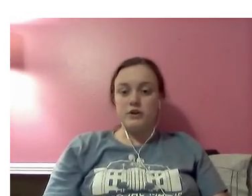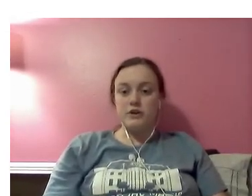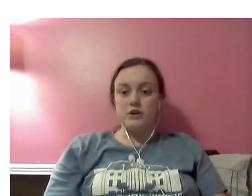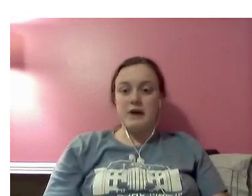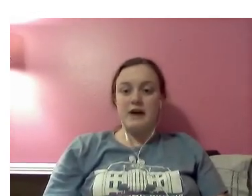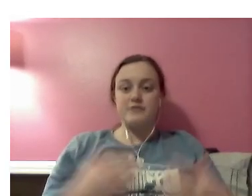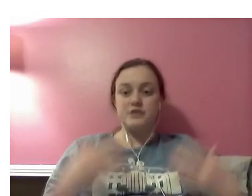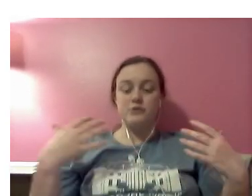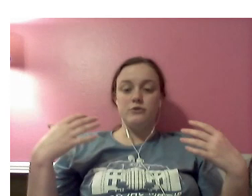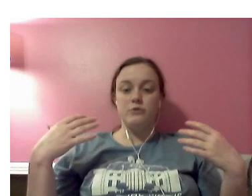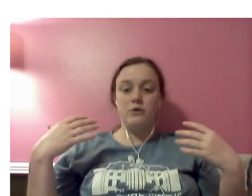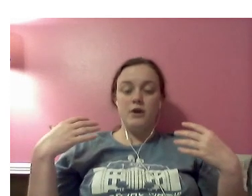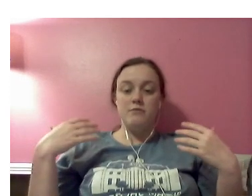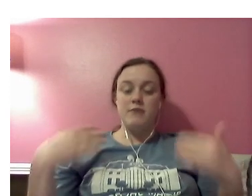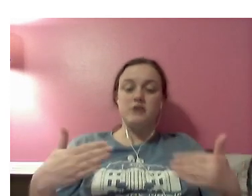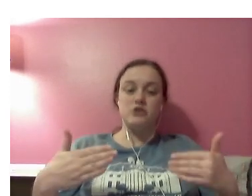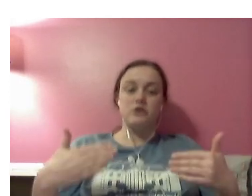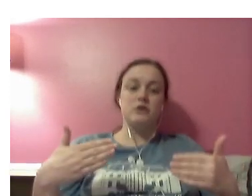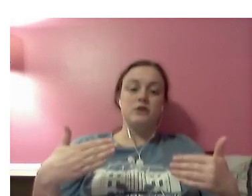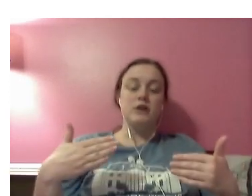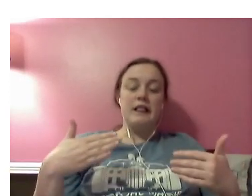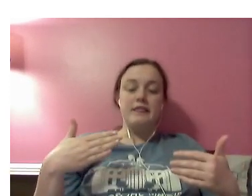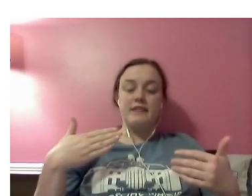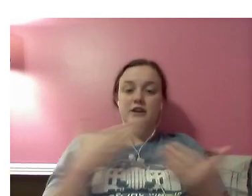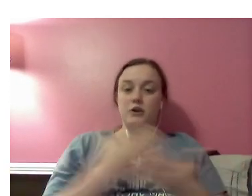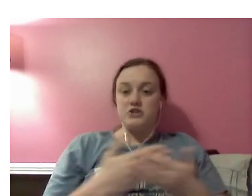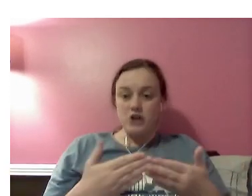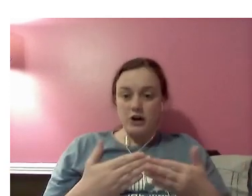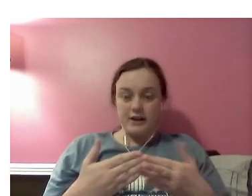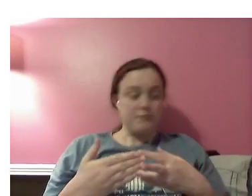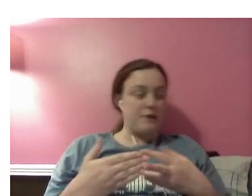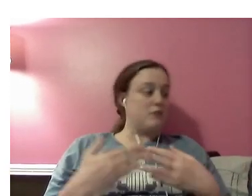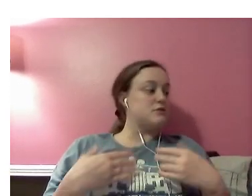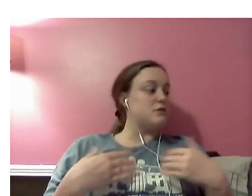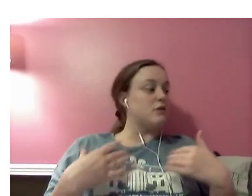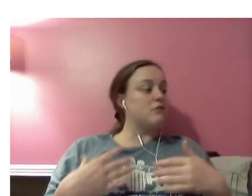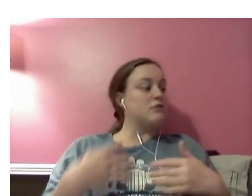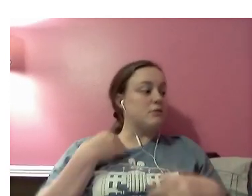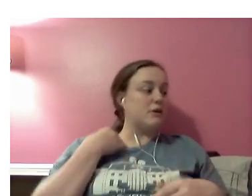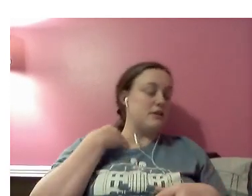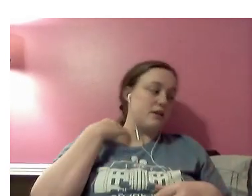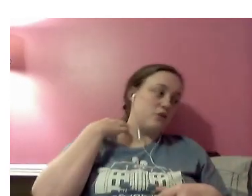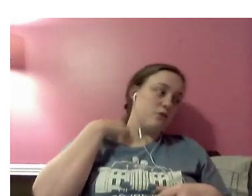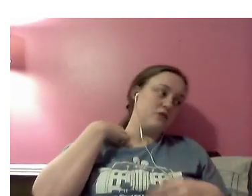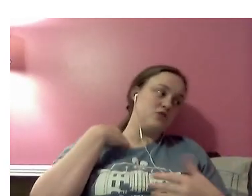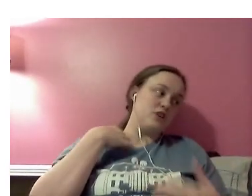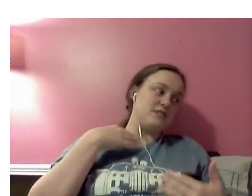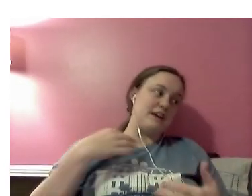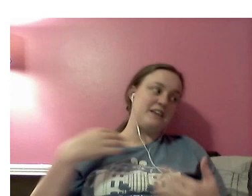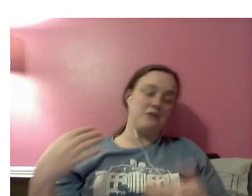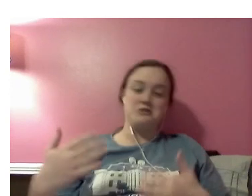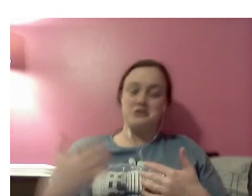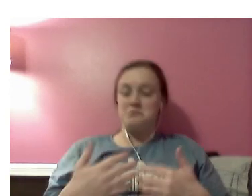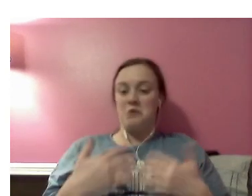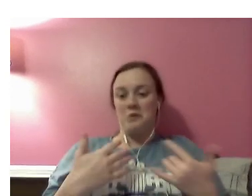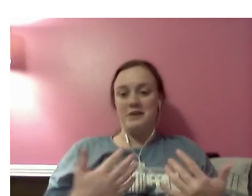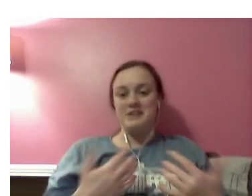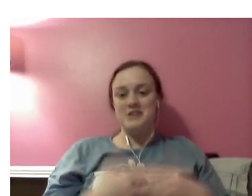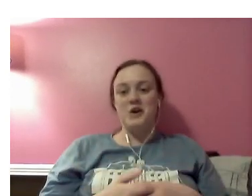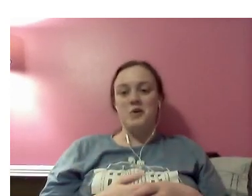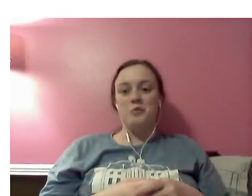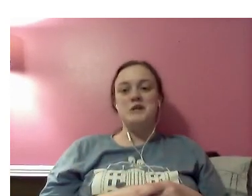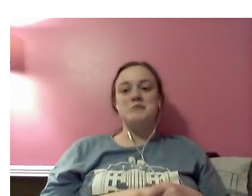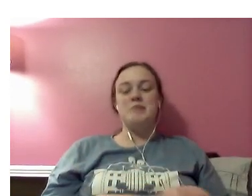small? You know, you have to make sure that they know what you're talking about. So the only way that you can just say large or small,